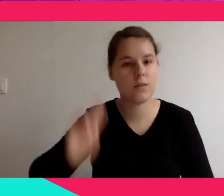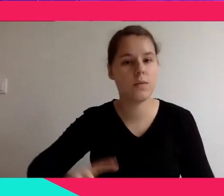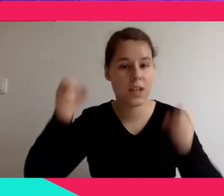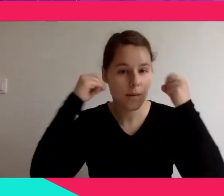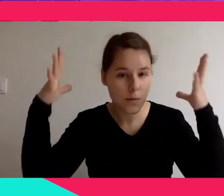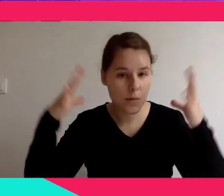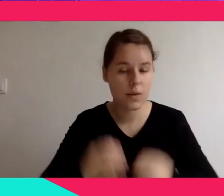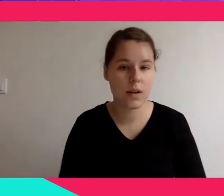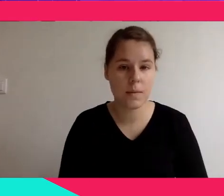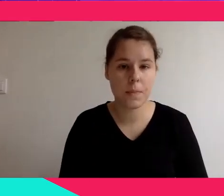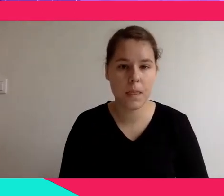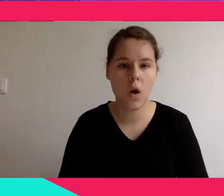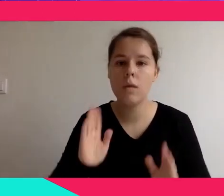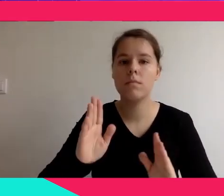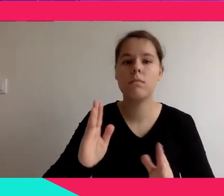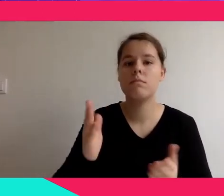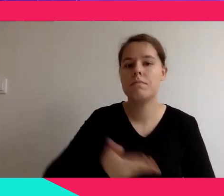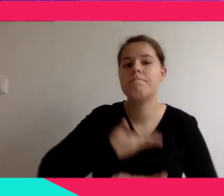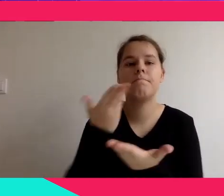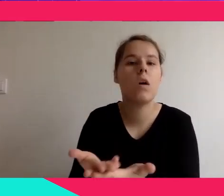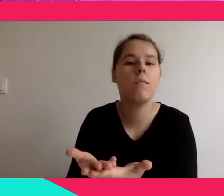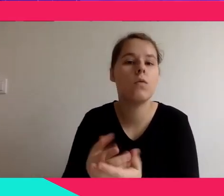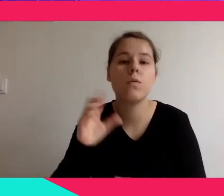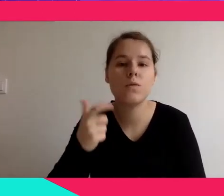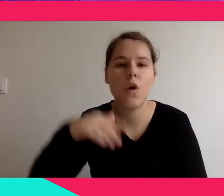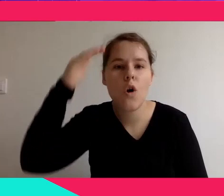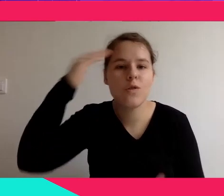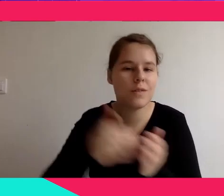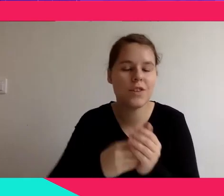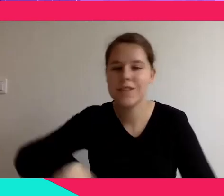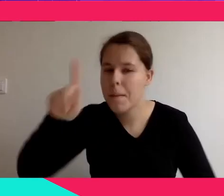offer at the intersection of